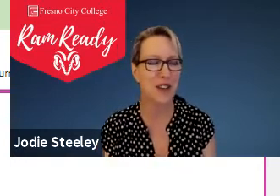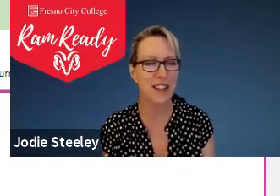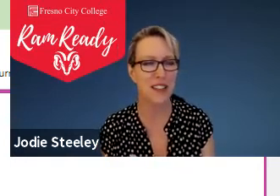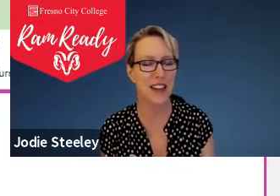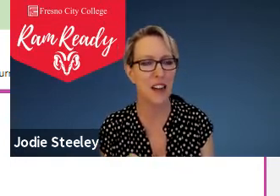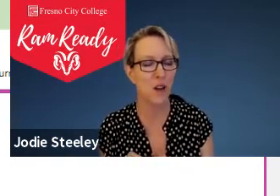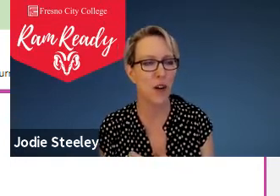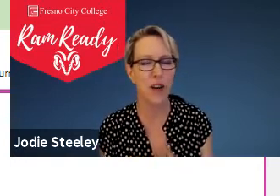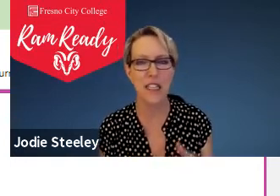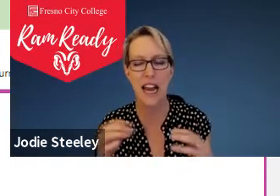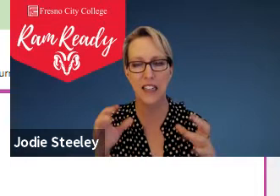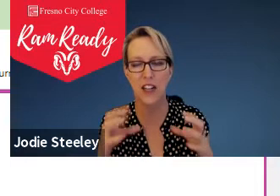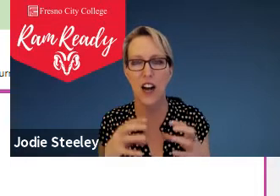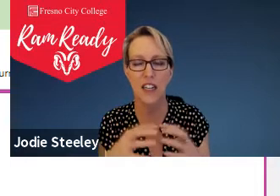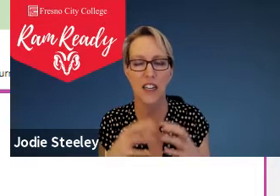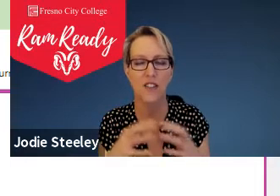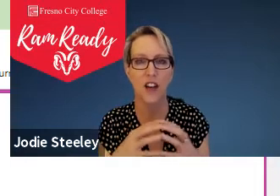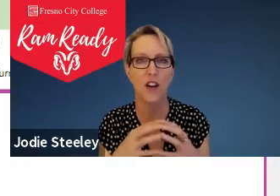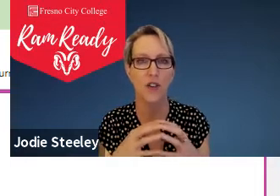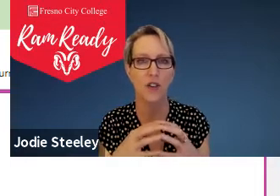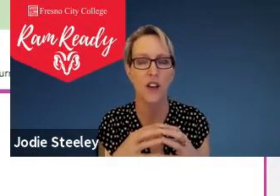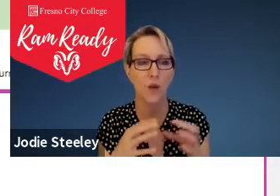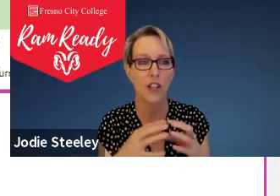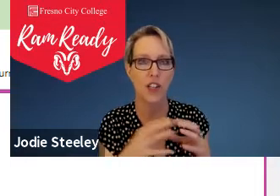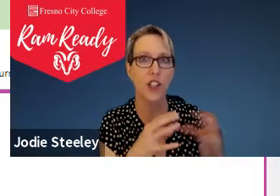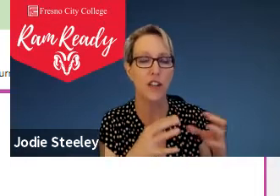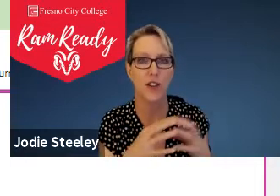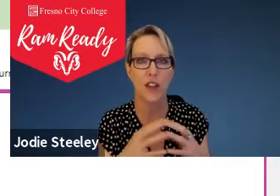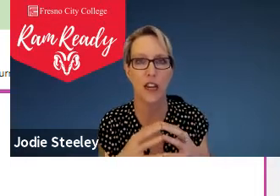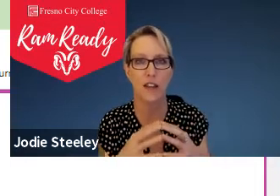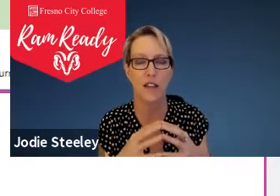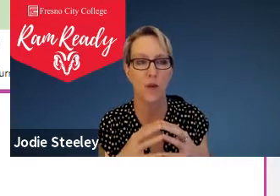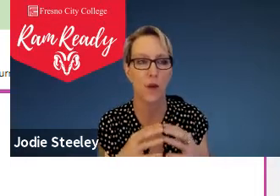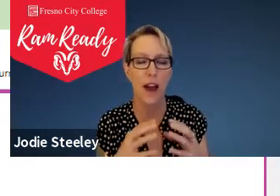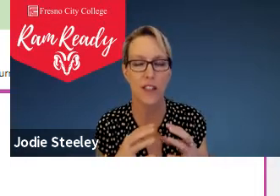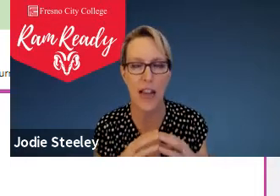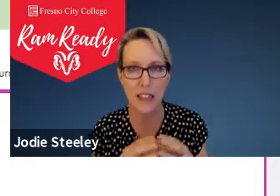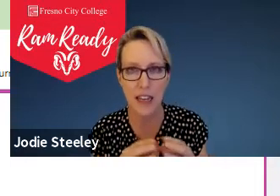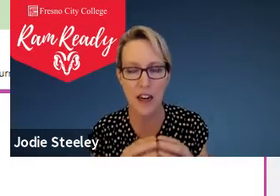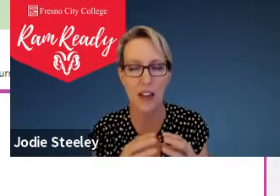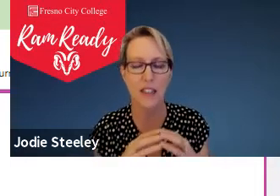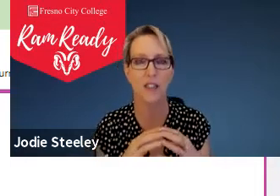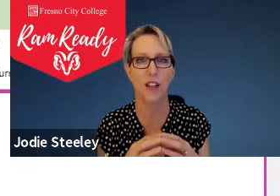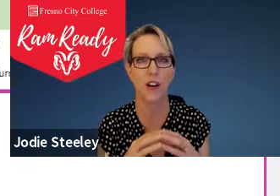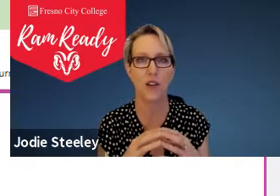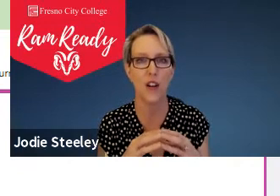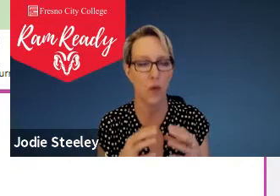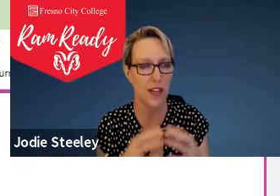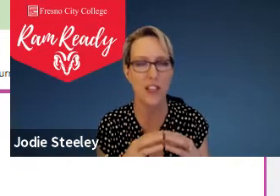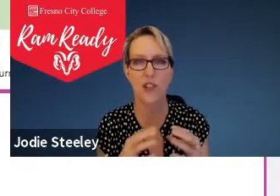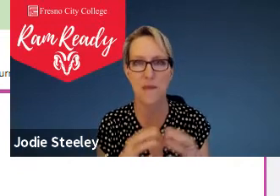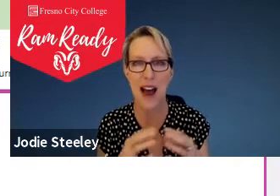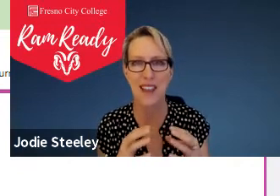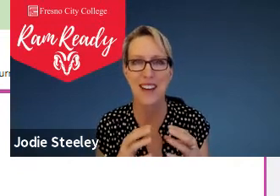want students we don't want to tax their cognitive load with searching for things. We'd rather tax that cognitive load